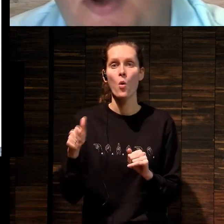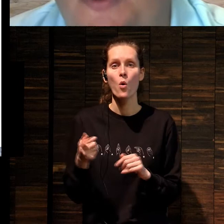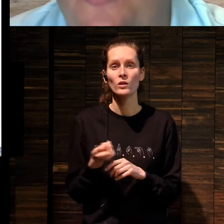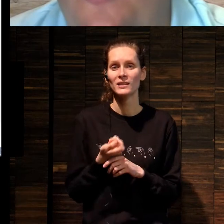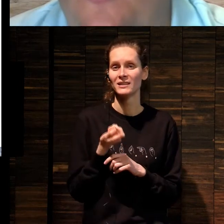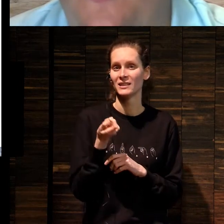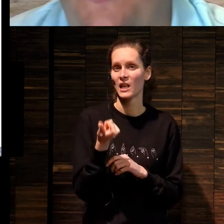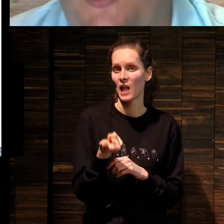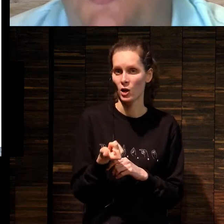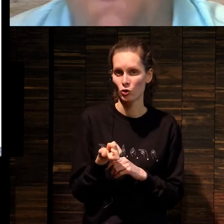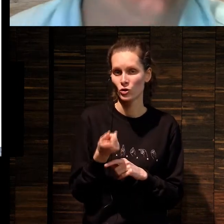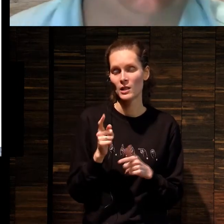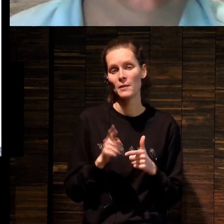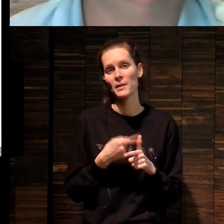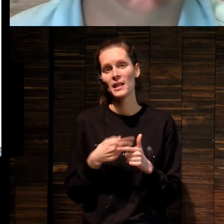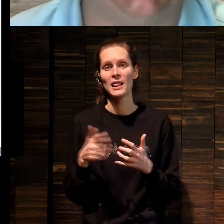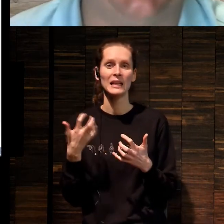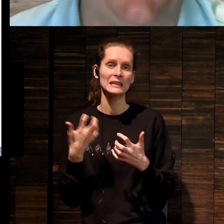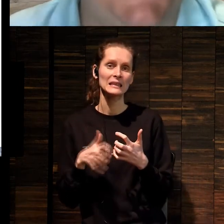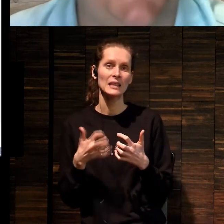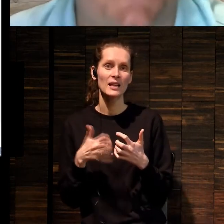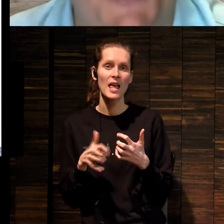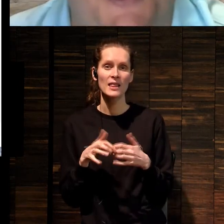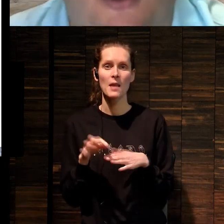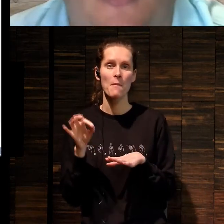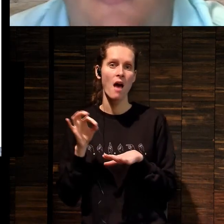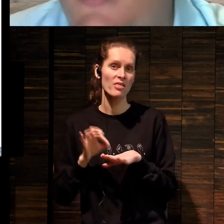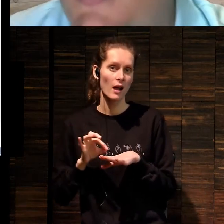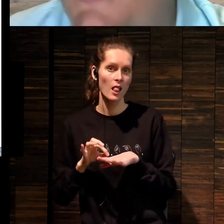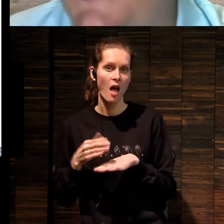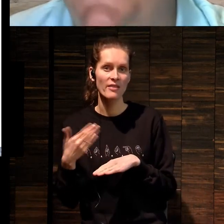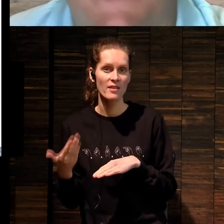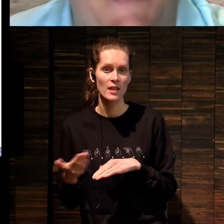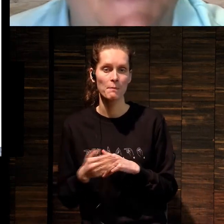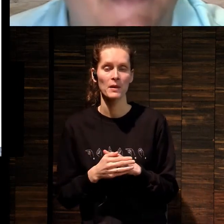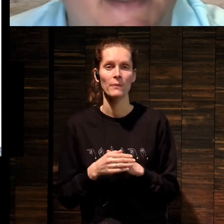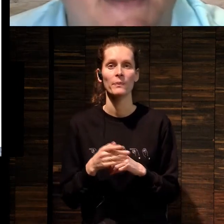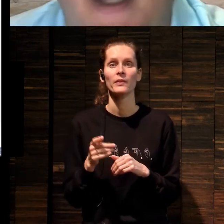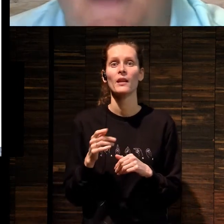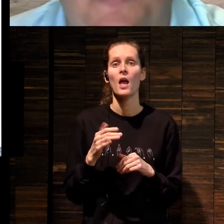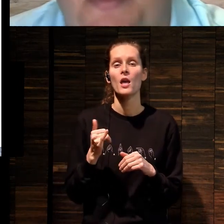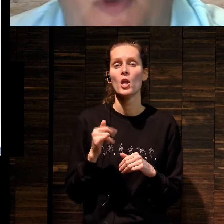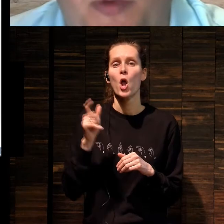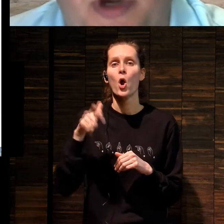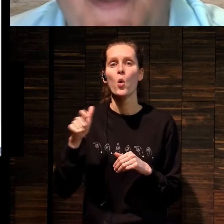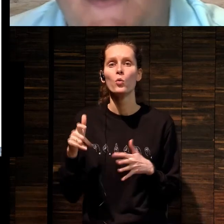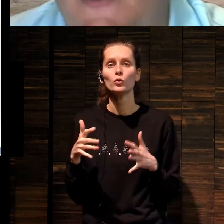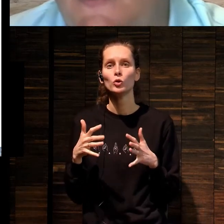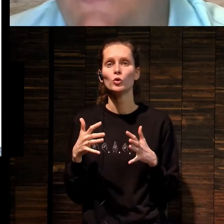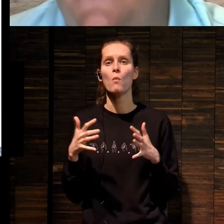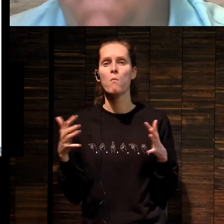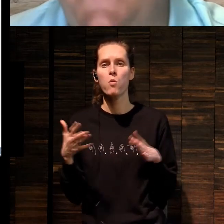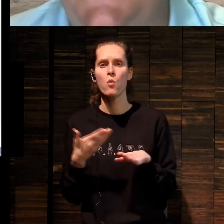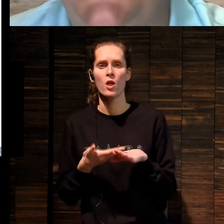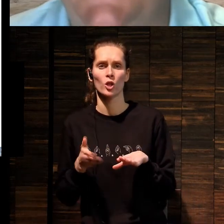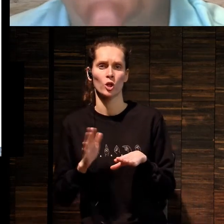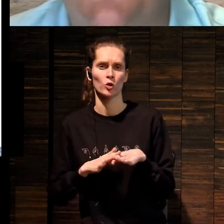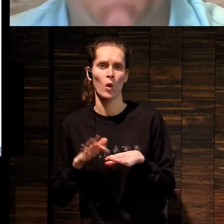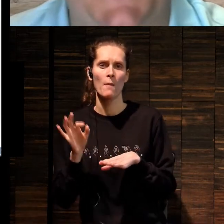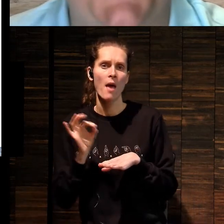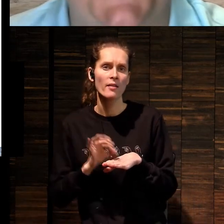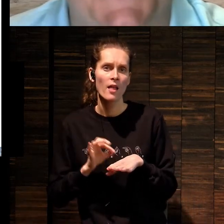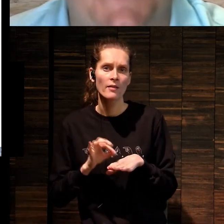disabilities who are not even able to interact with this widget at all, so they can't see it, they can't open it, they need